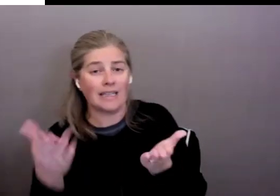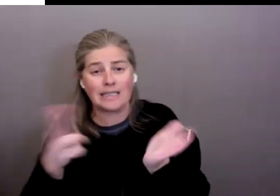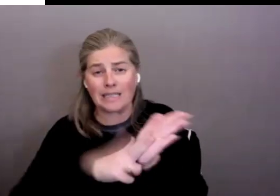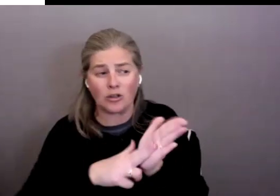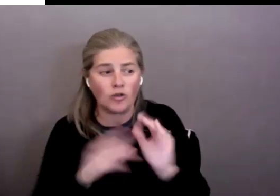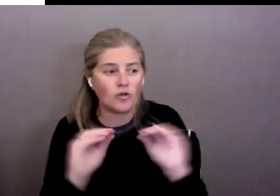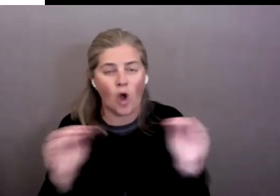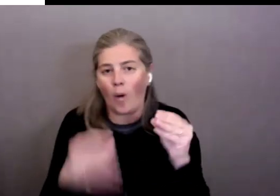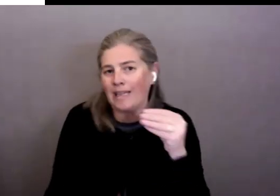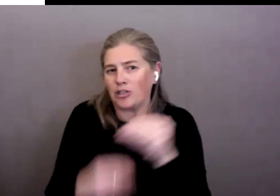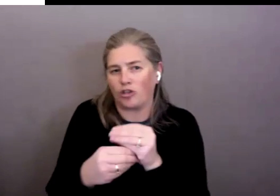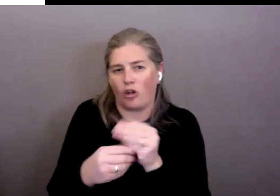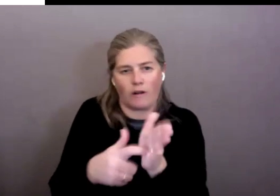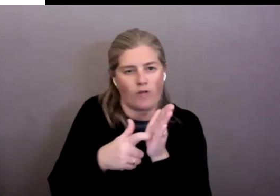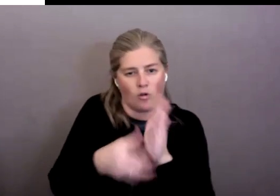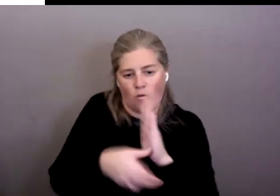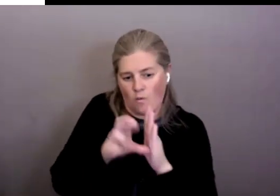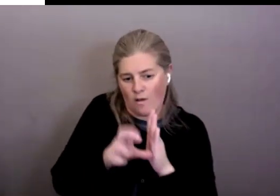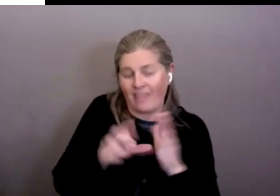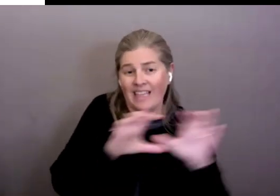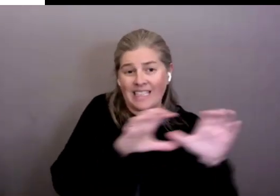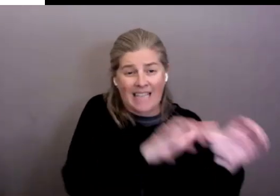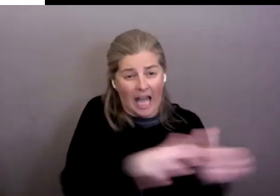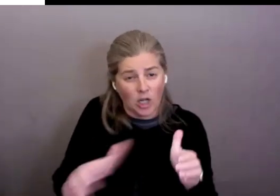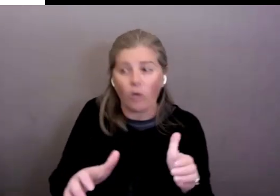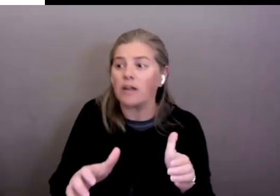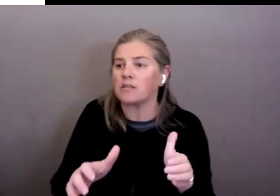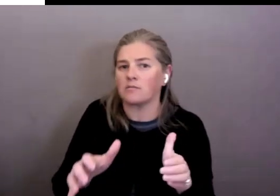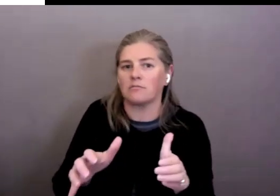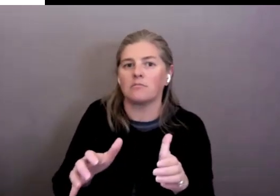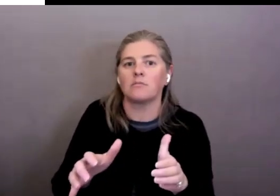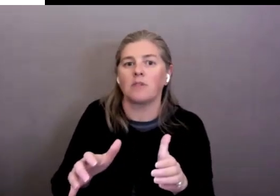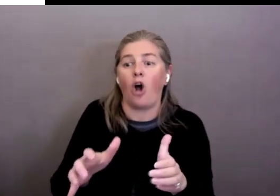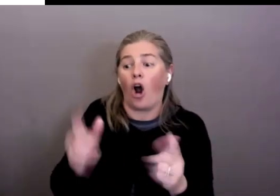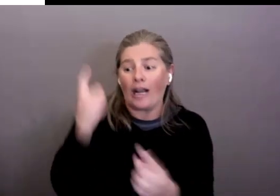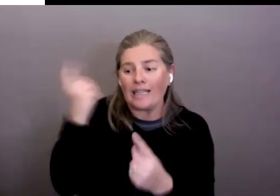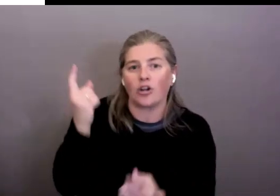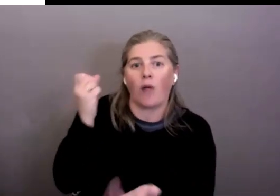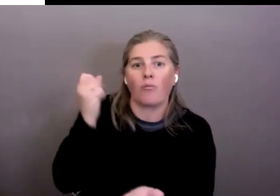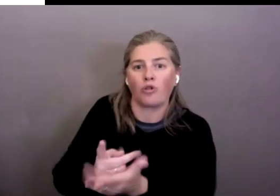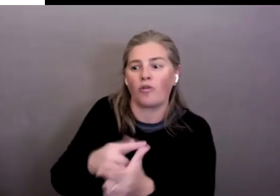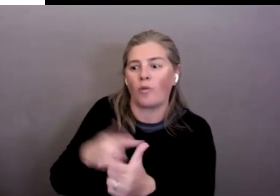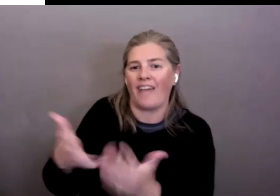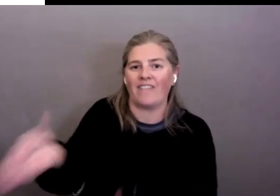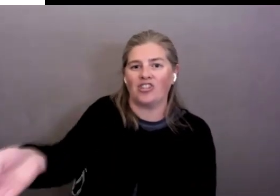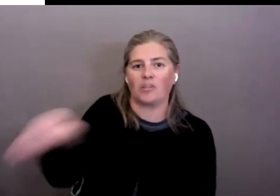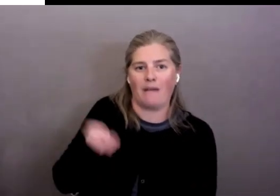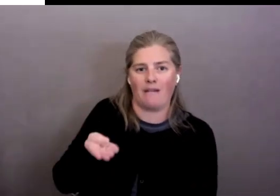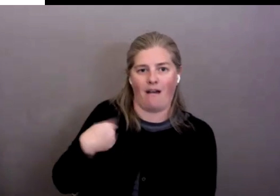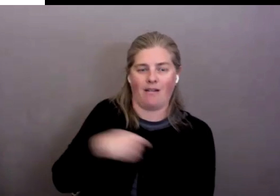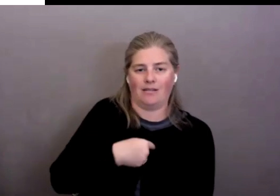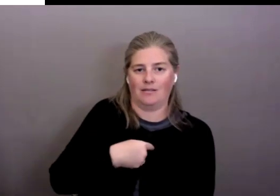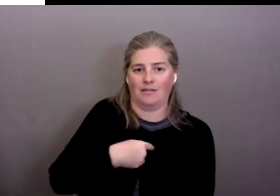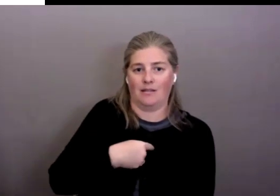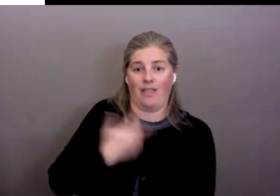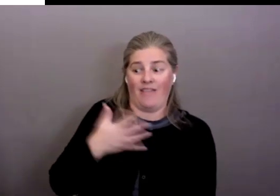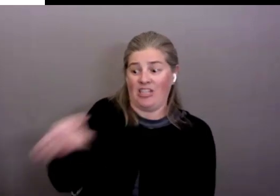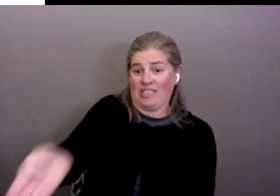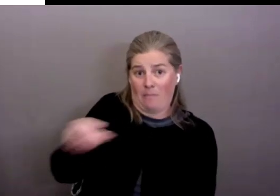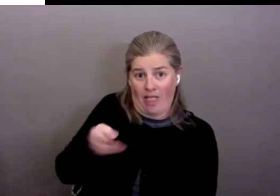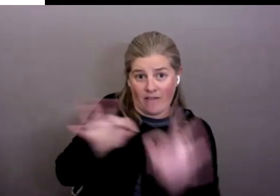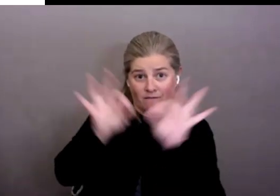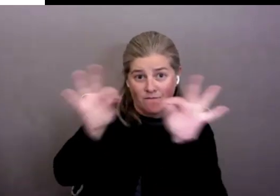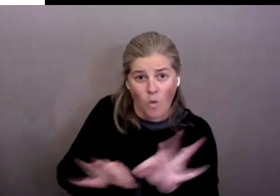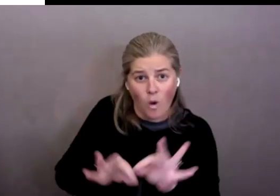review is required. These categories of agreements are considered approved upon submission of this form. So because once they've submitted this form, the state